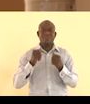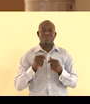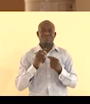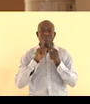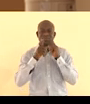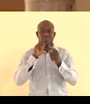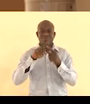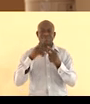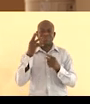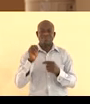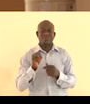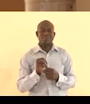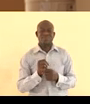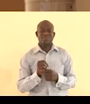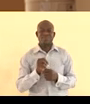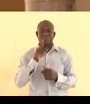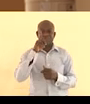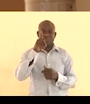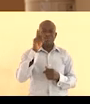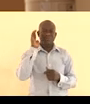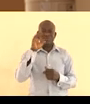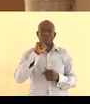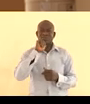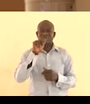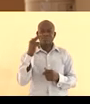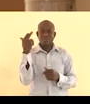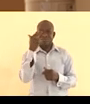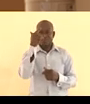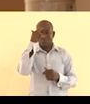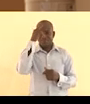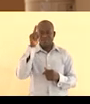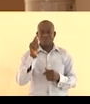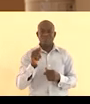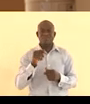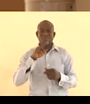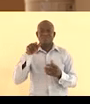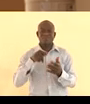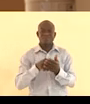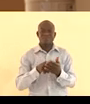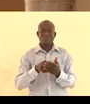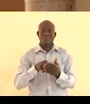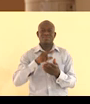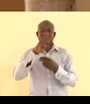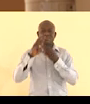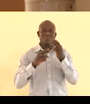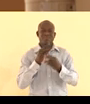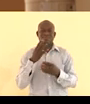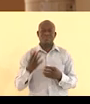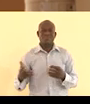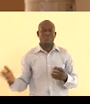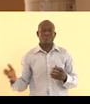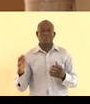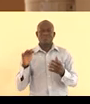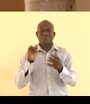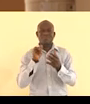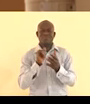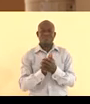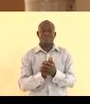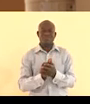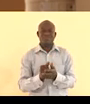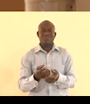them, saying that you should not look for these external things that glorify